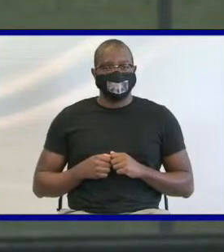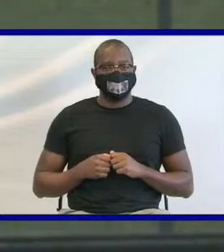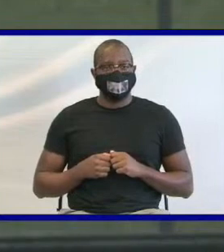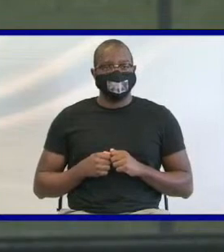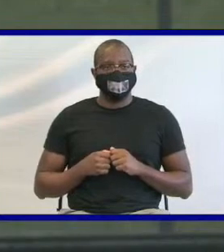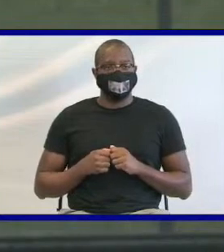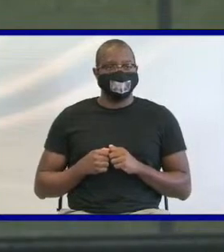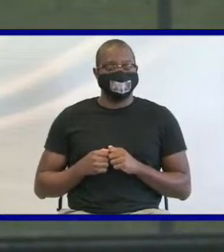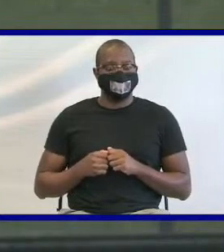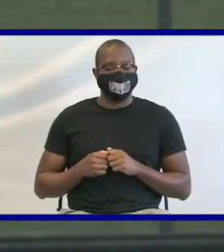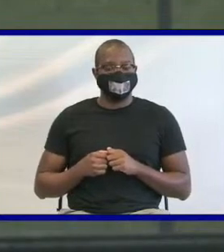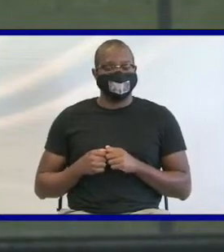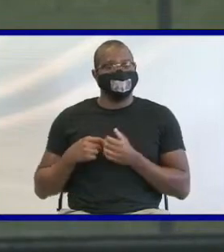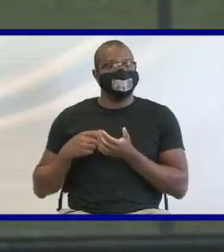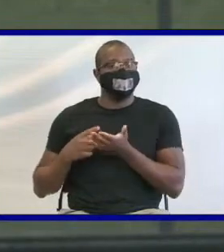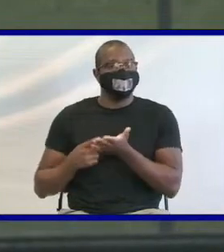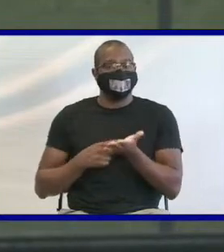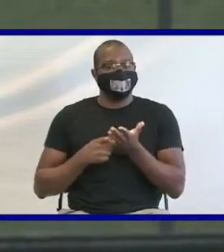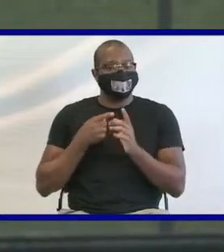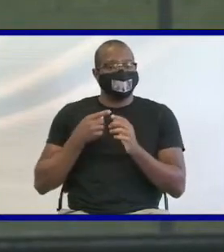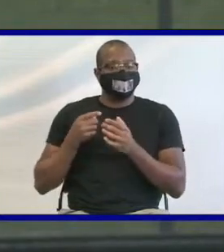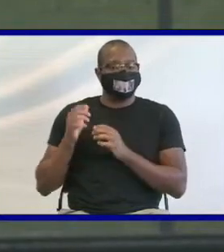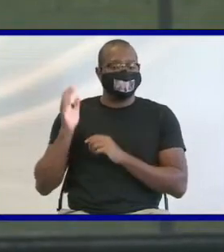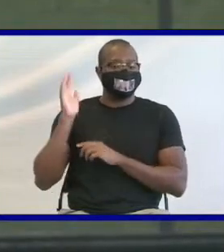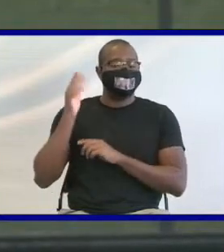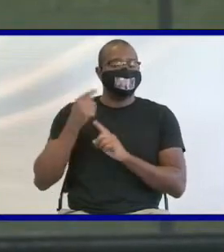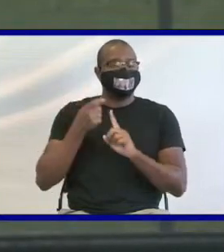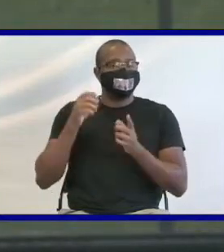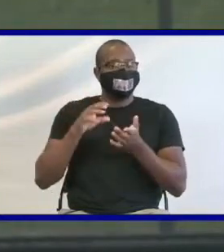our address by our student. As